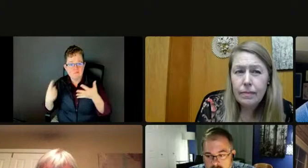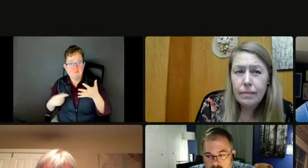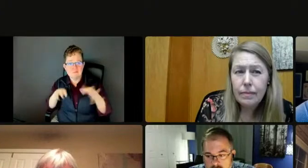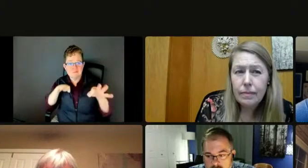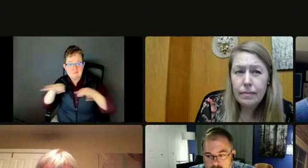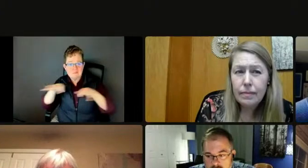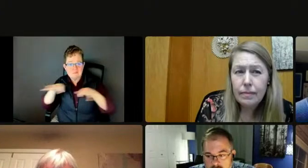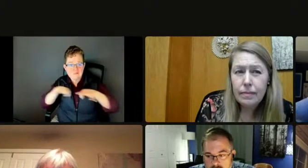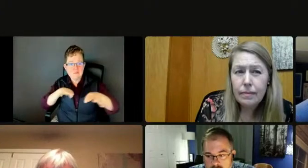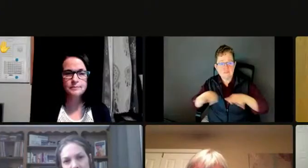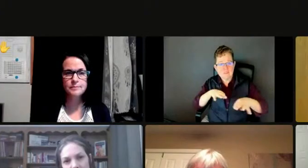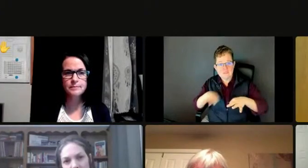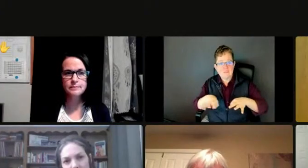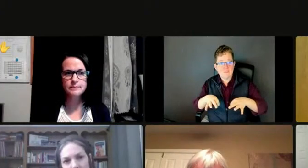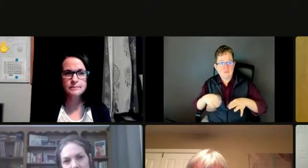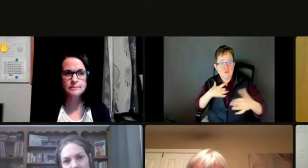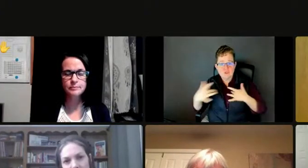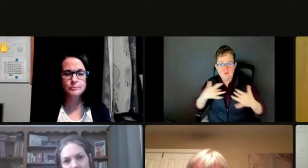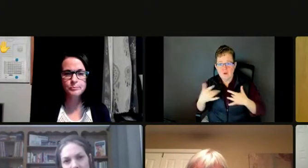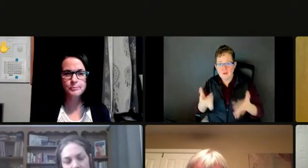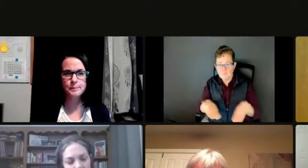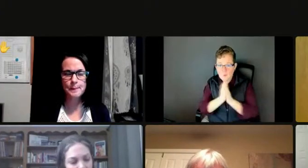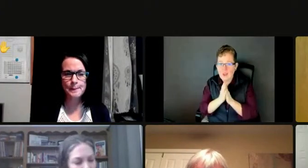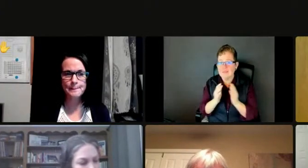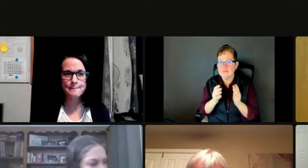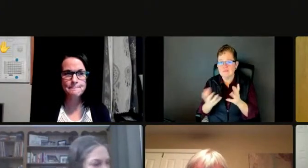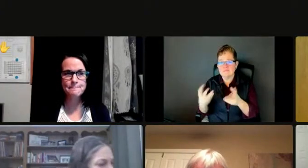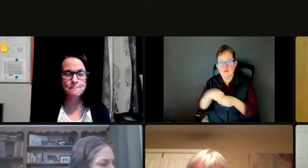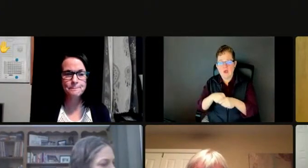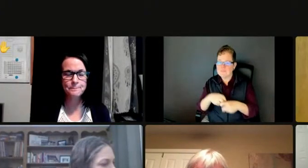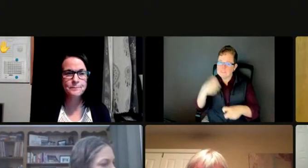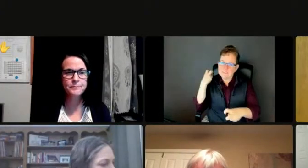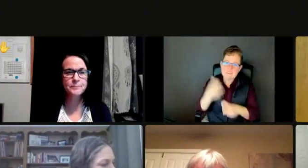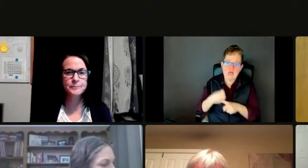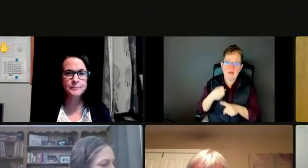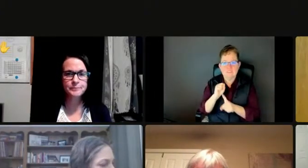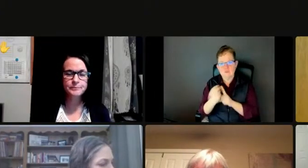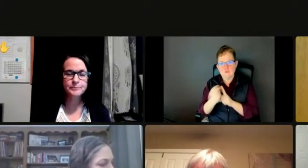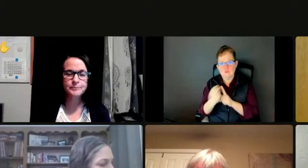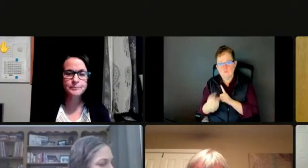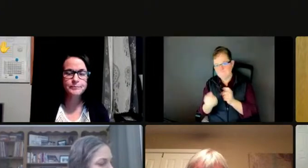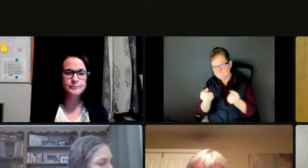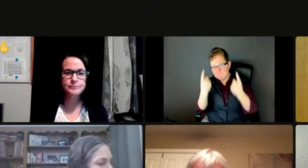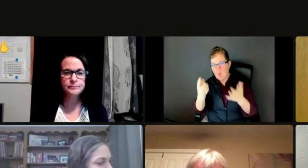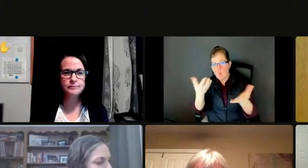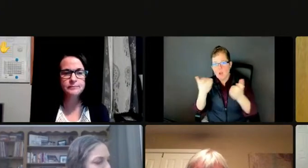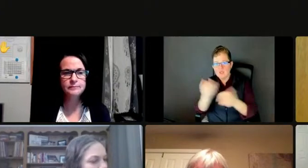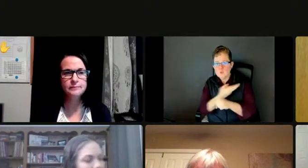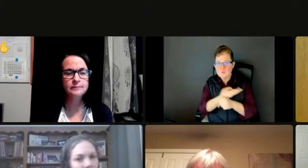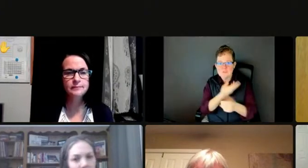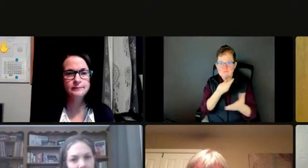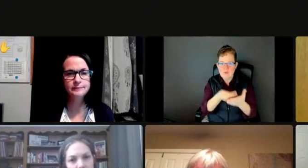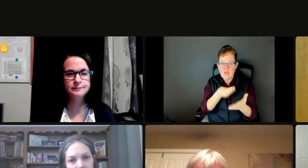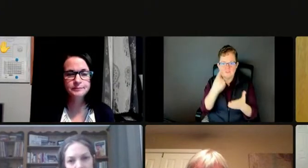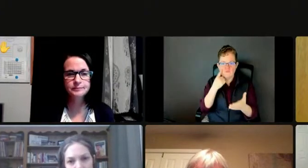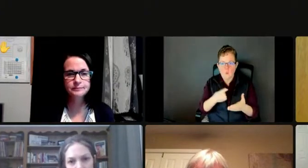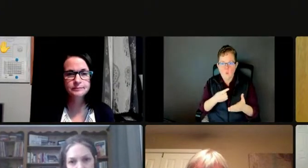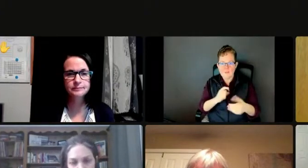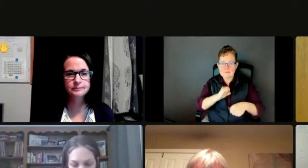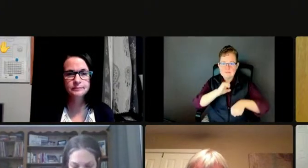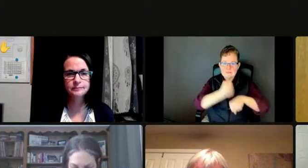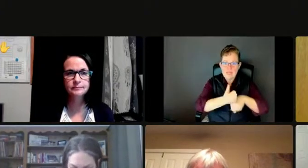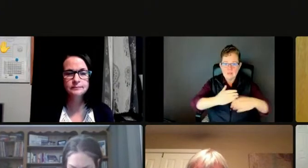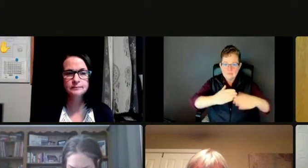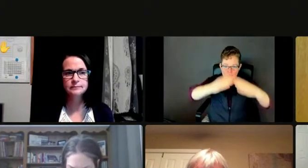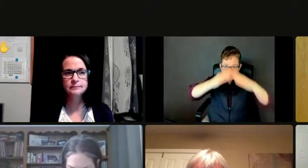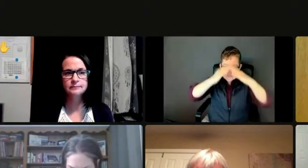which they're making this request. So, you know, it's a tough situation. I want to use these funds for shelters. I want to prioritize,